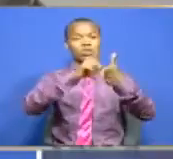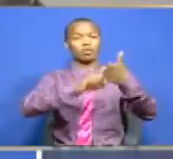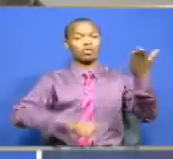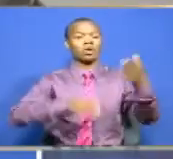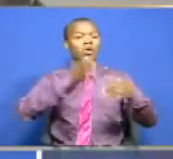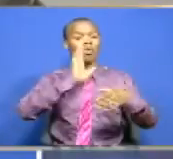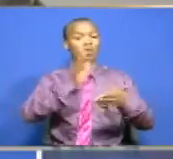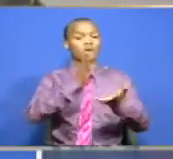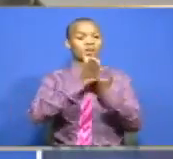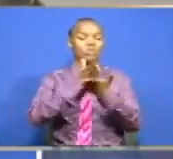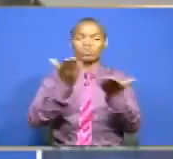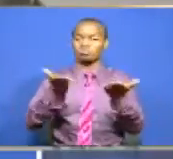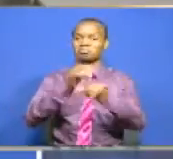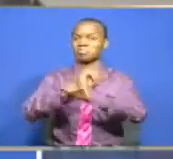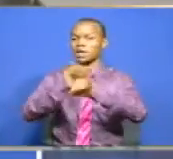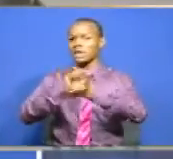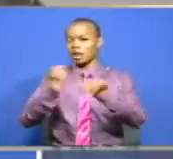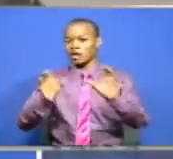polluted by,